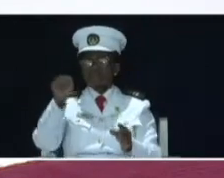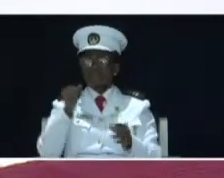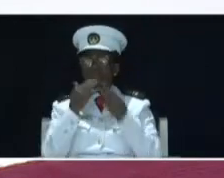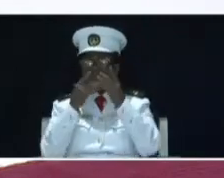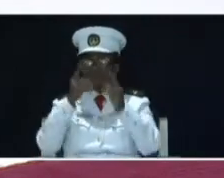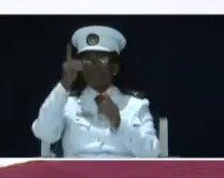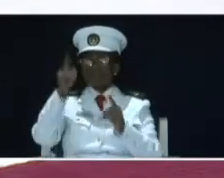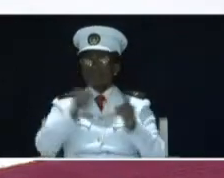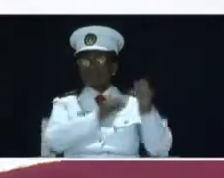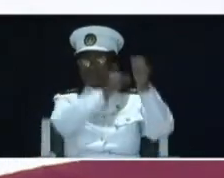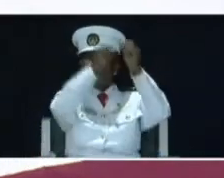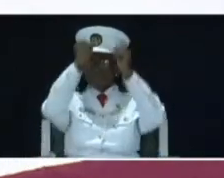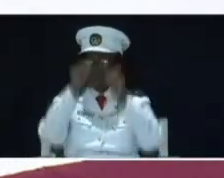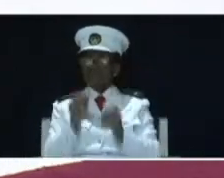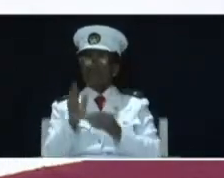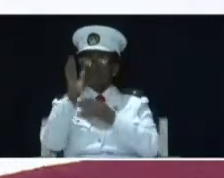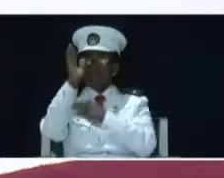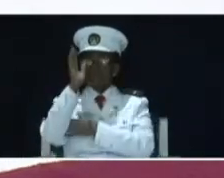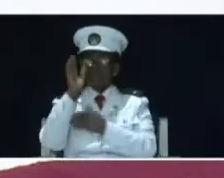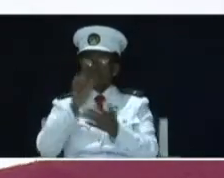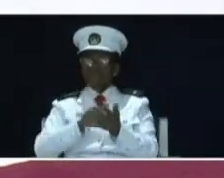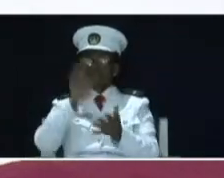Glory be to your holy name.